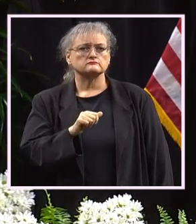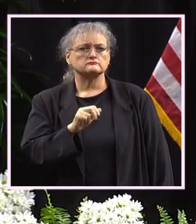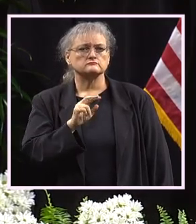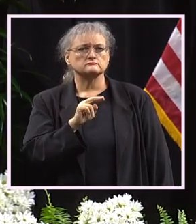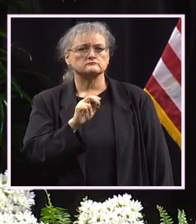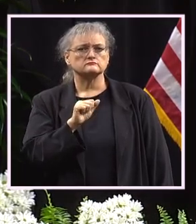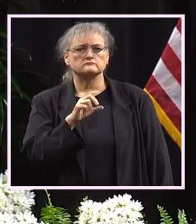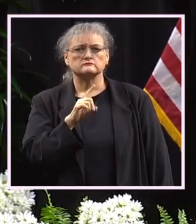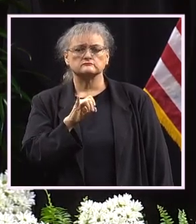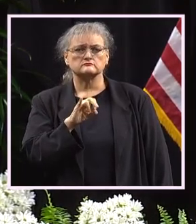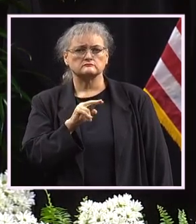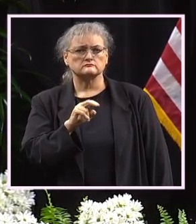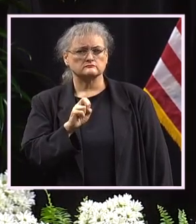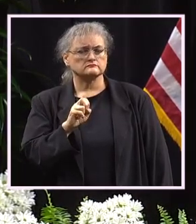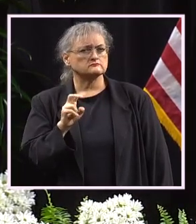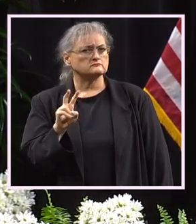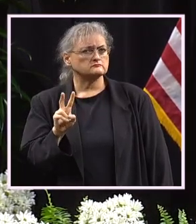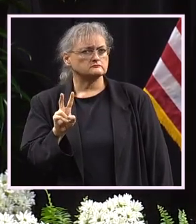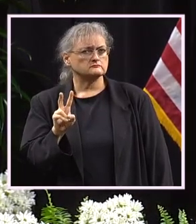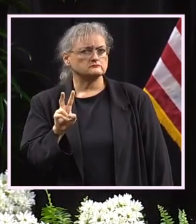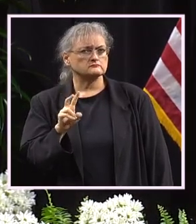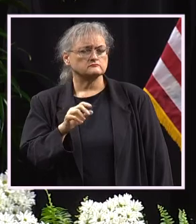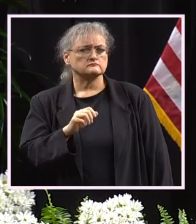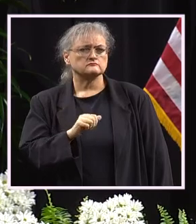Nadine Elizabeth Villegas.